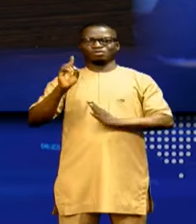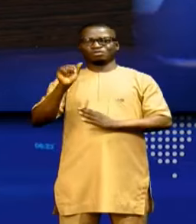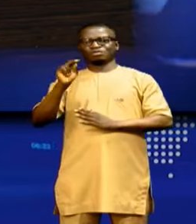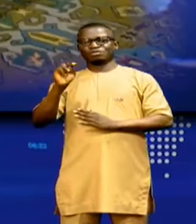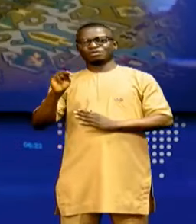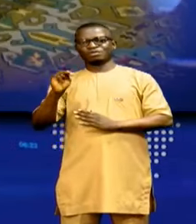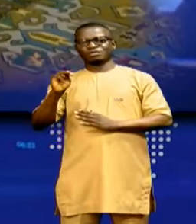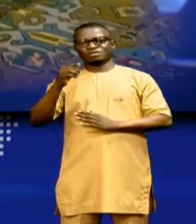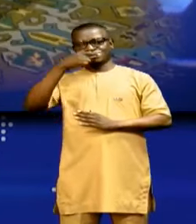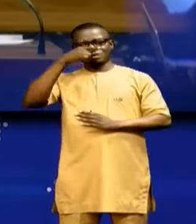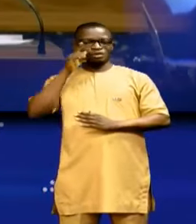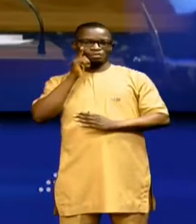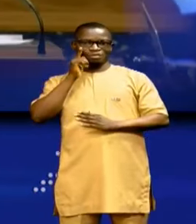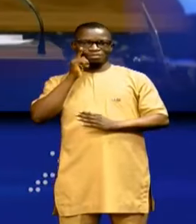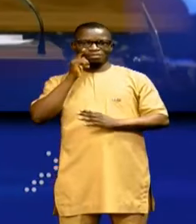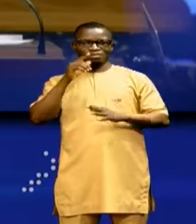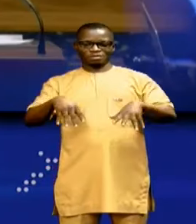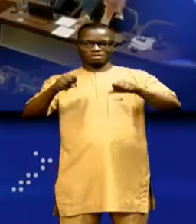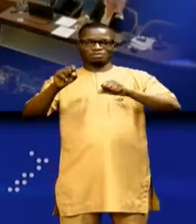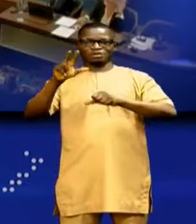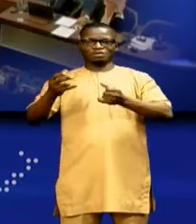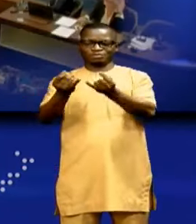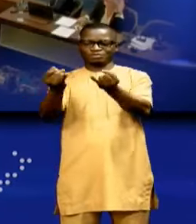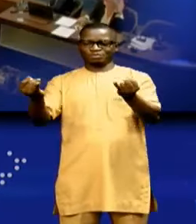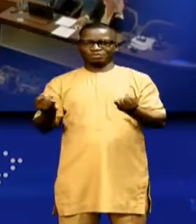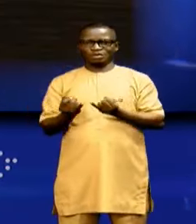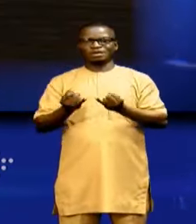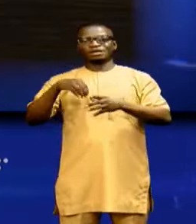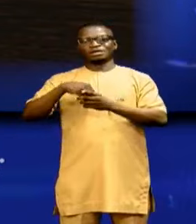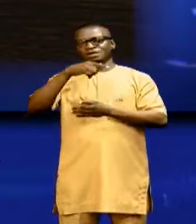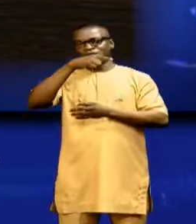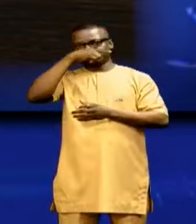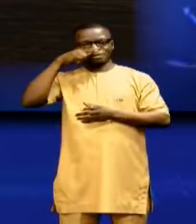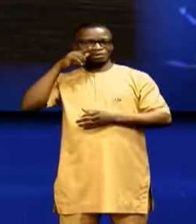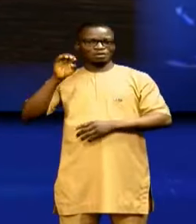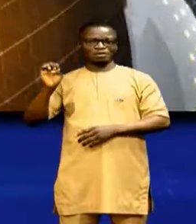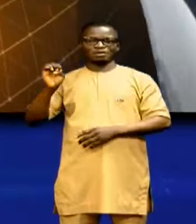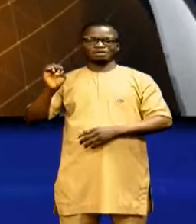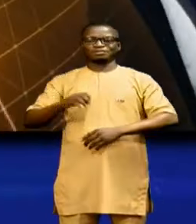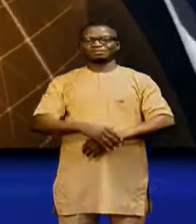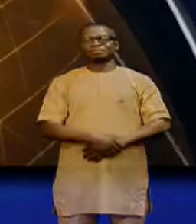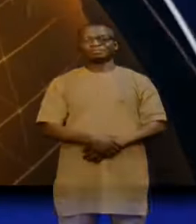And Gabon claims sovereignty over three islands in Equatorial Guinea.